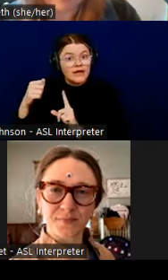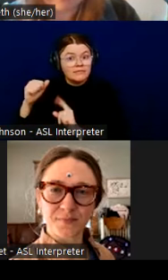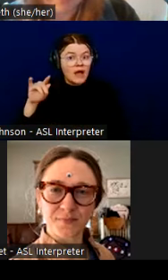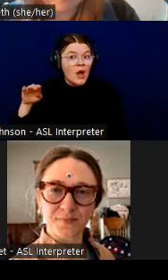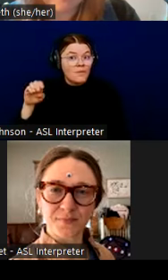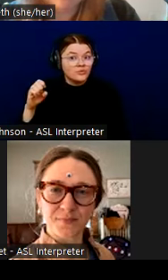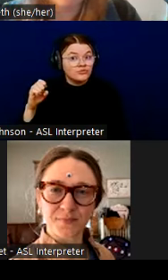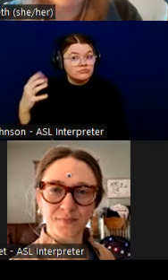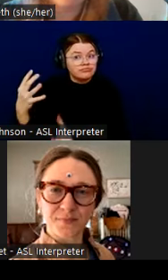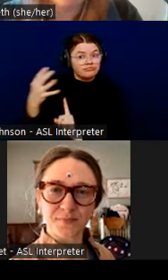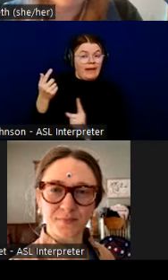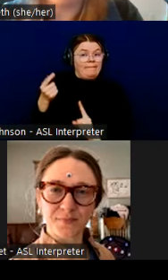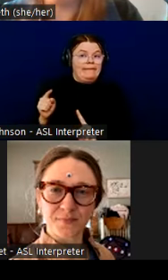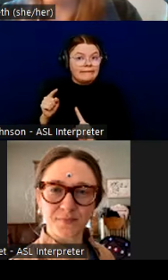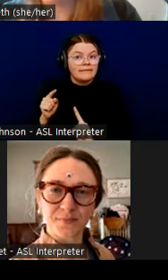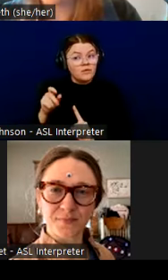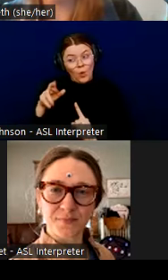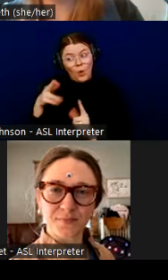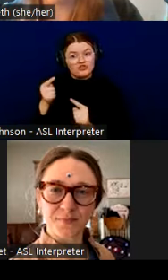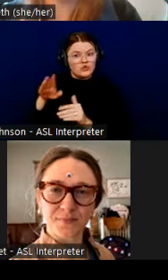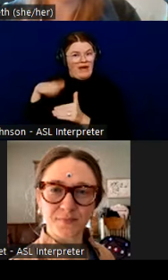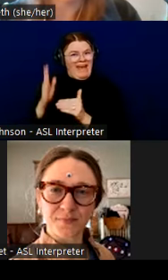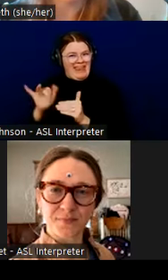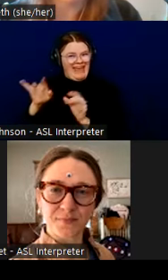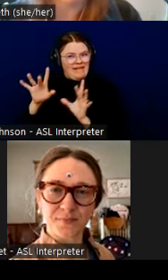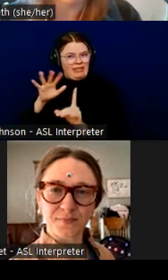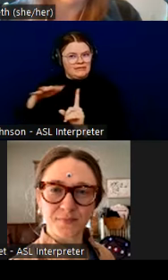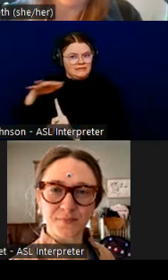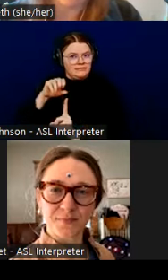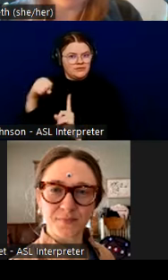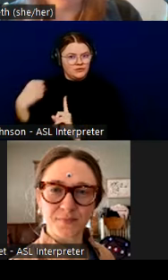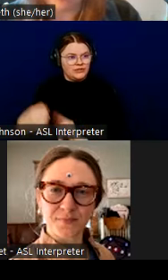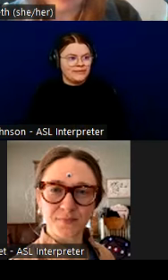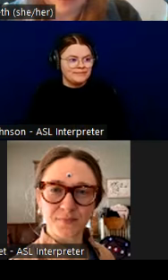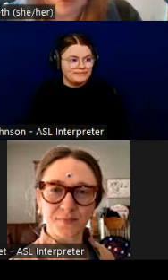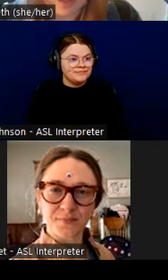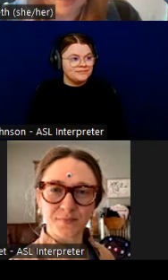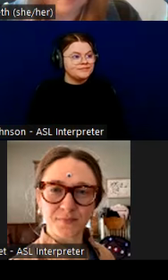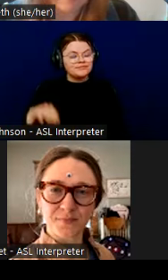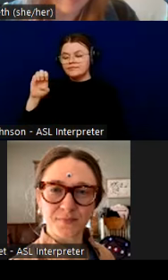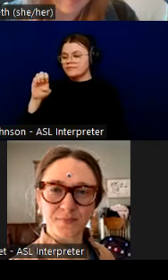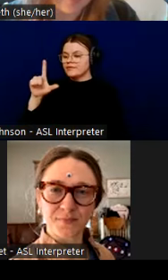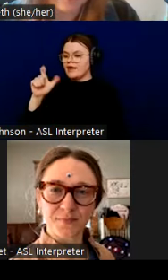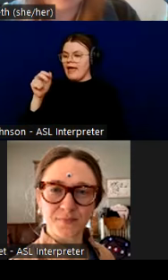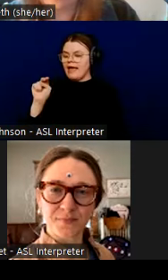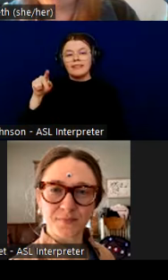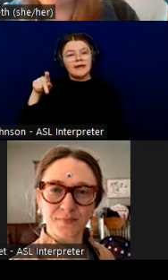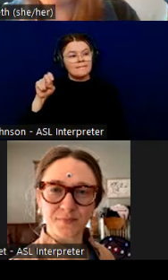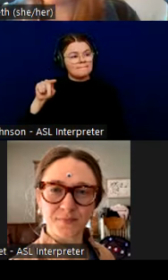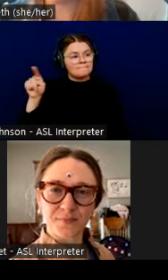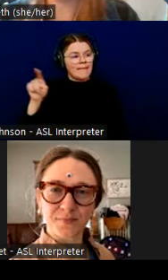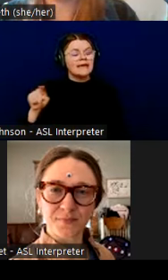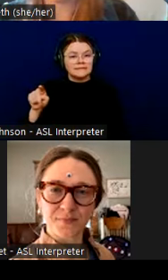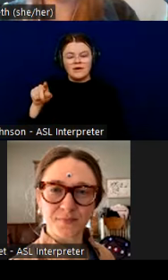end that use of violence. Ellen Pence, who put together the power and control wheel that we saw a